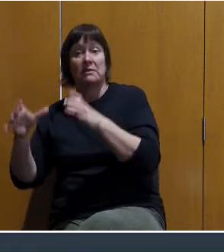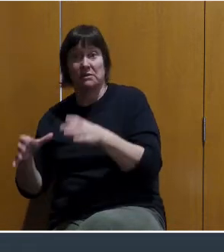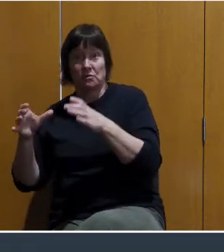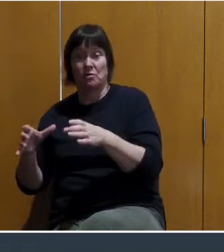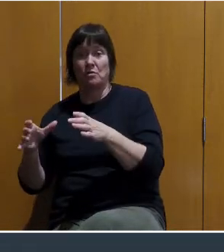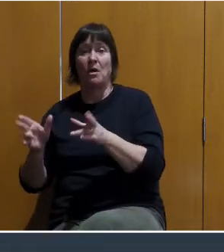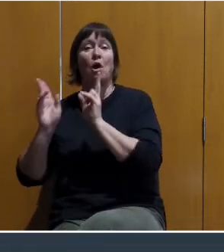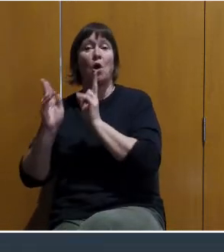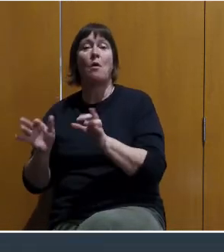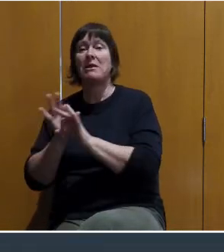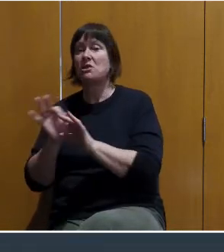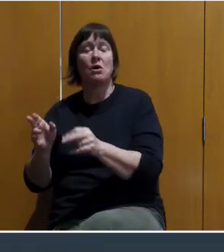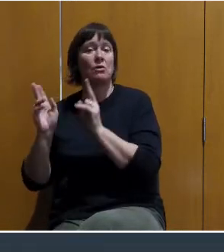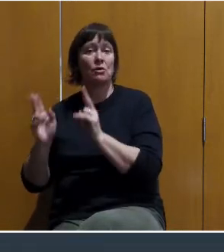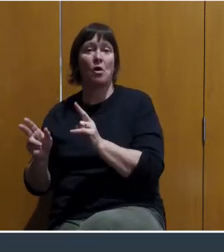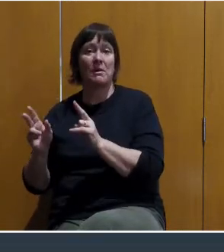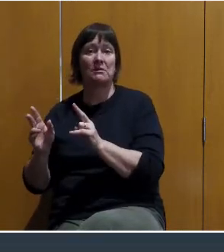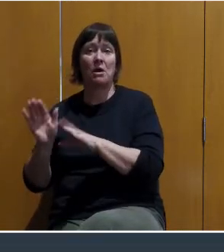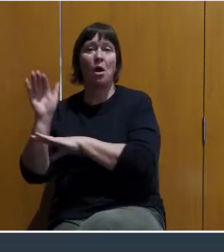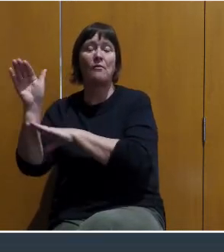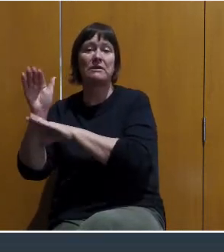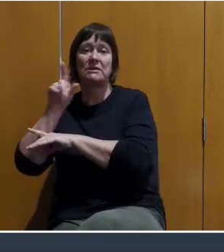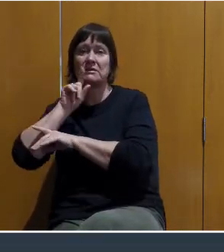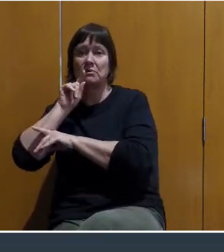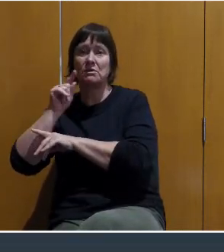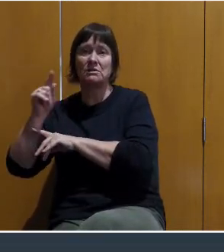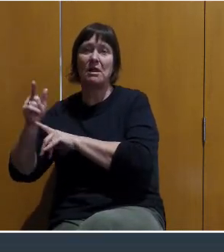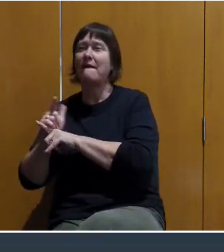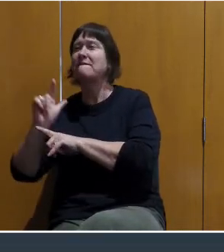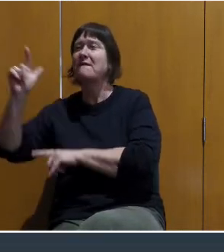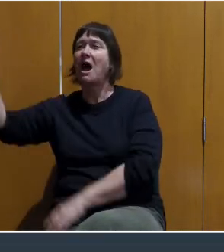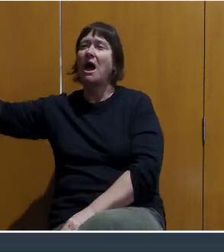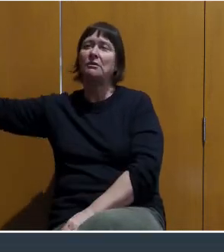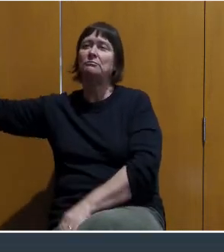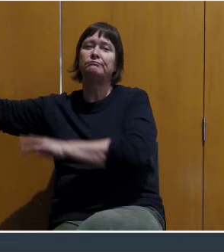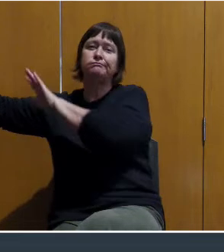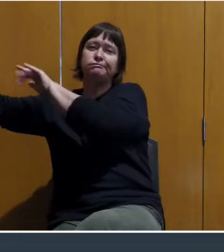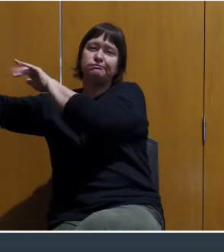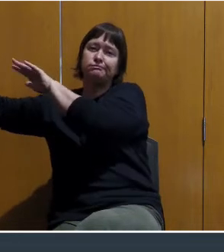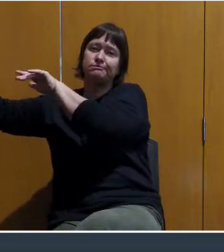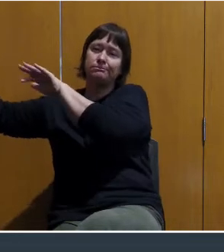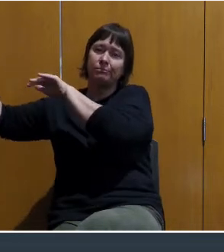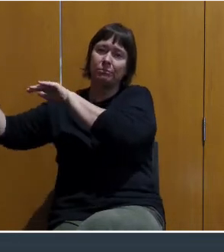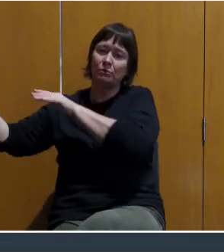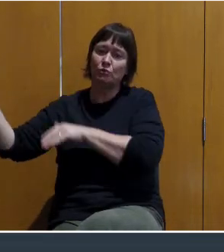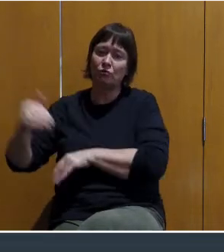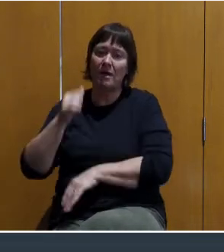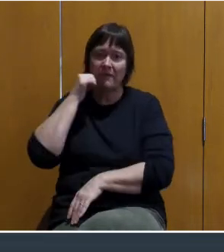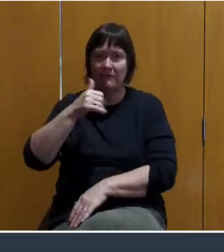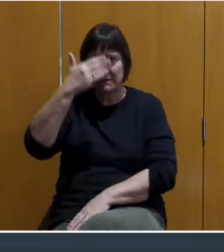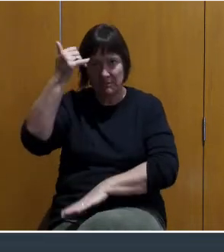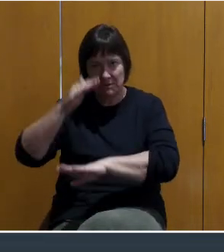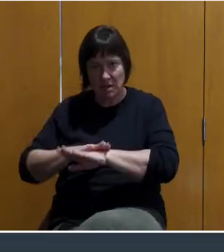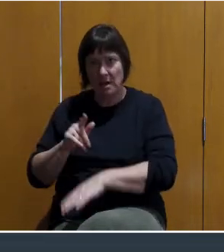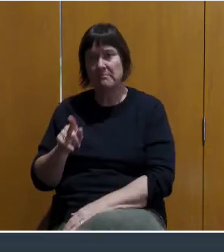uncommon migrants. And they're the ones that travel long distance to come to our estuary every summer. And the